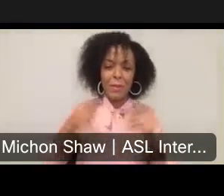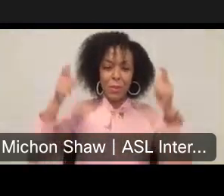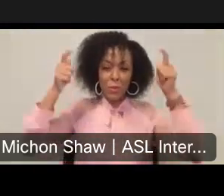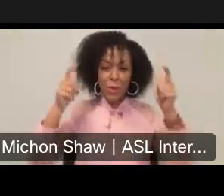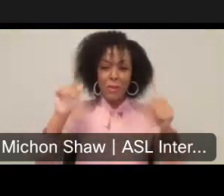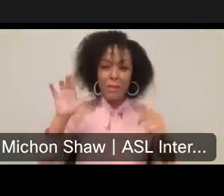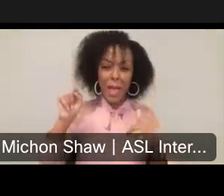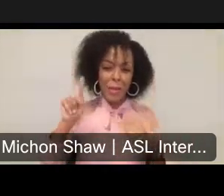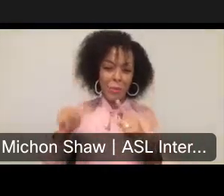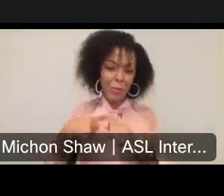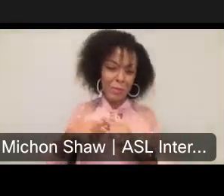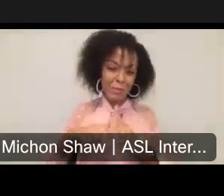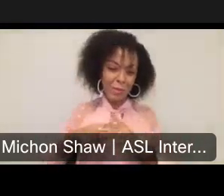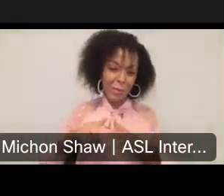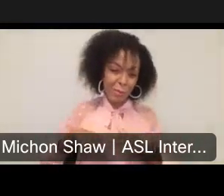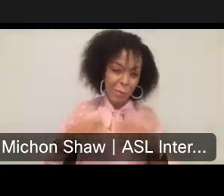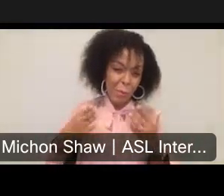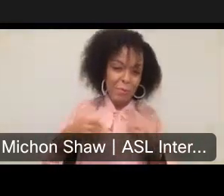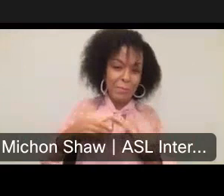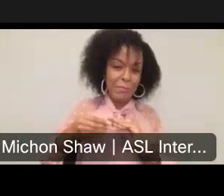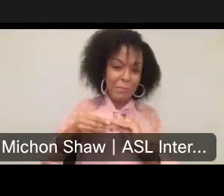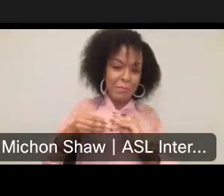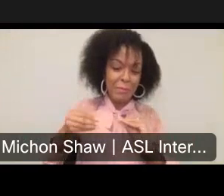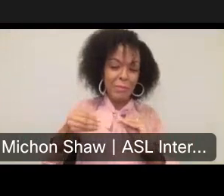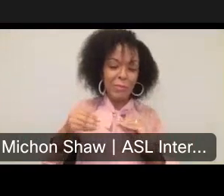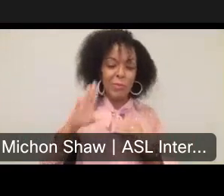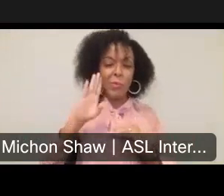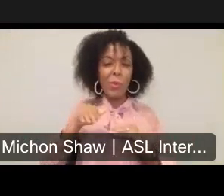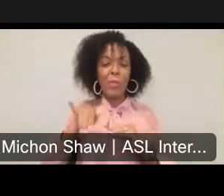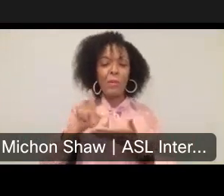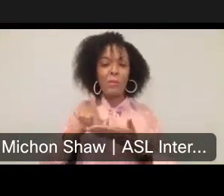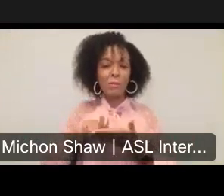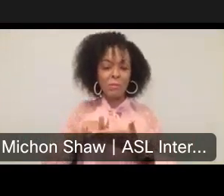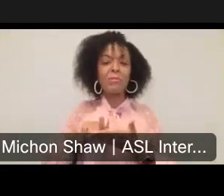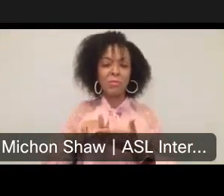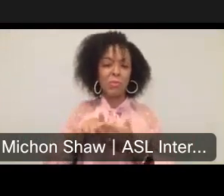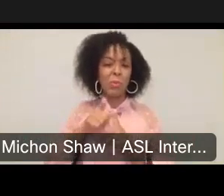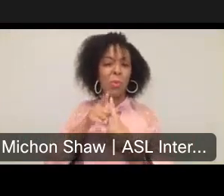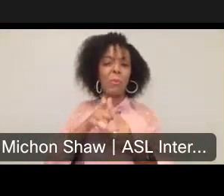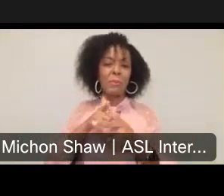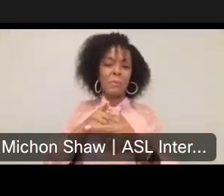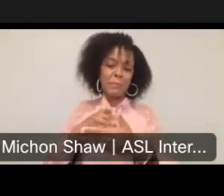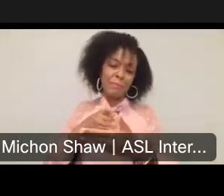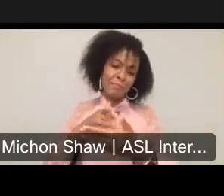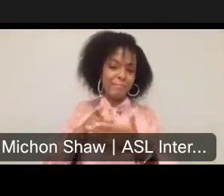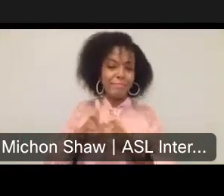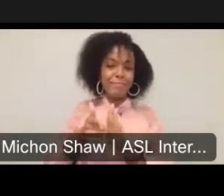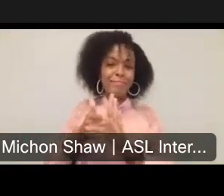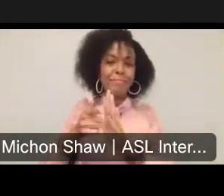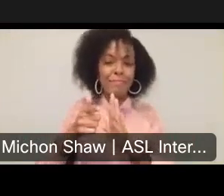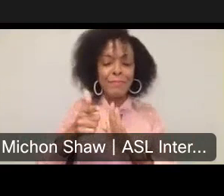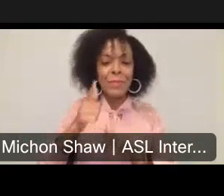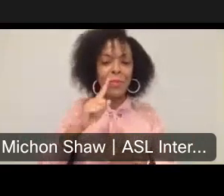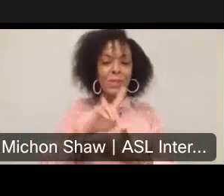that that Crown Act seeks to ban natural hair discrimination and protect the rights of Black people